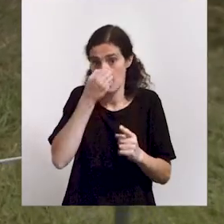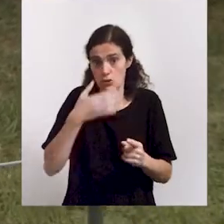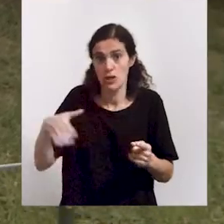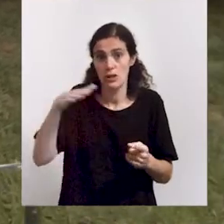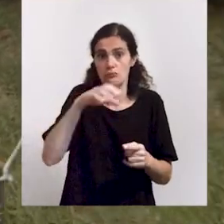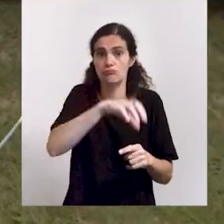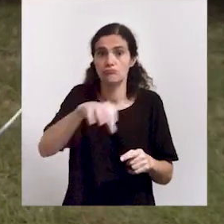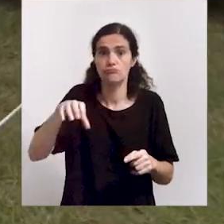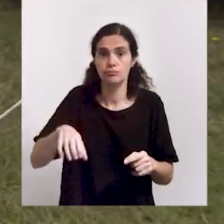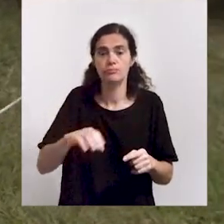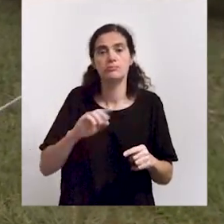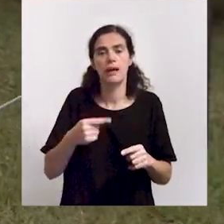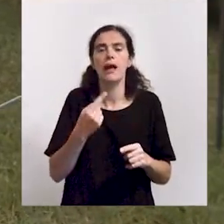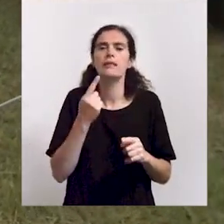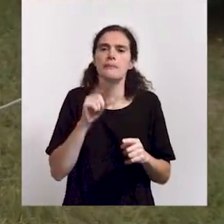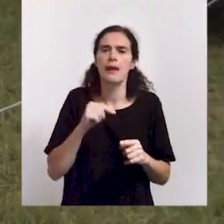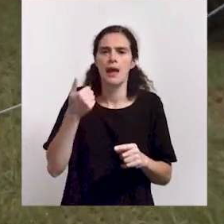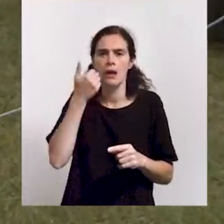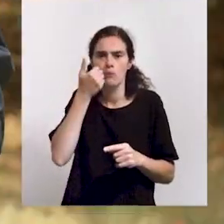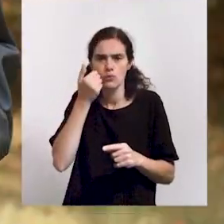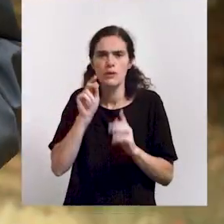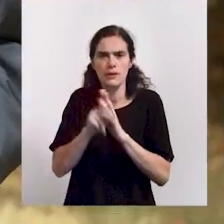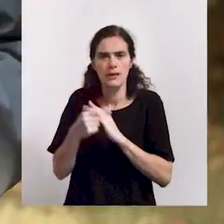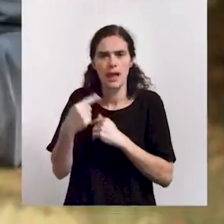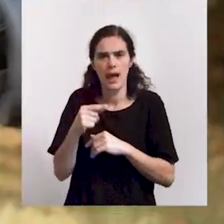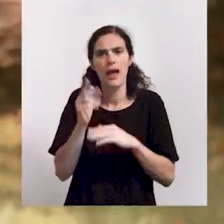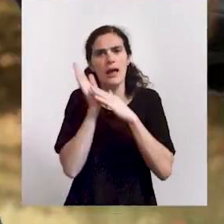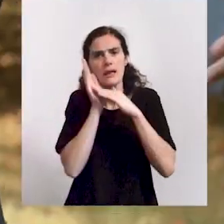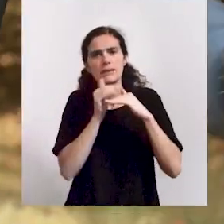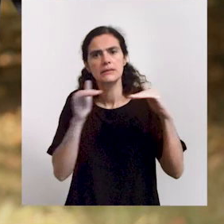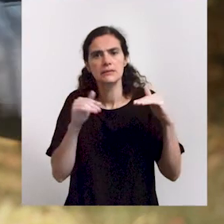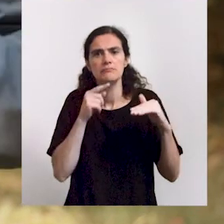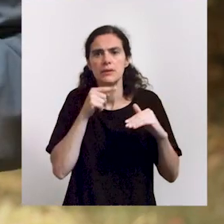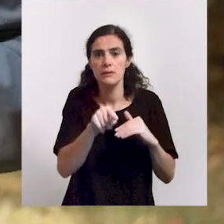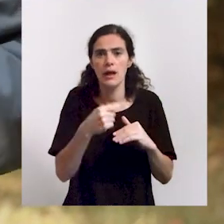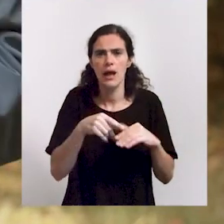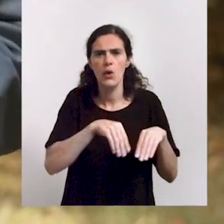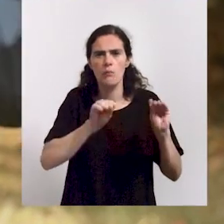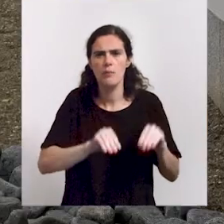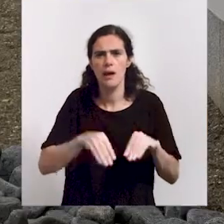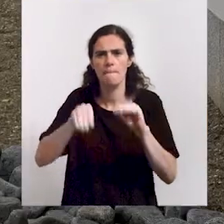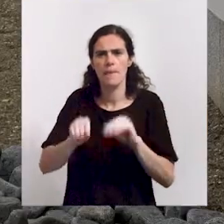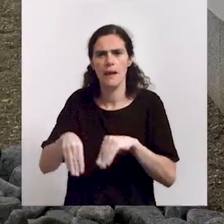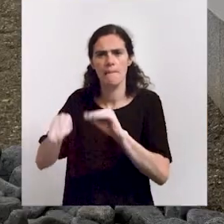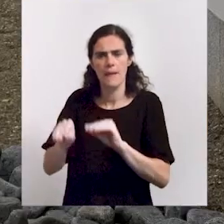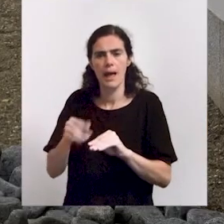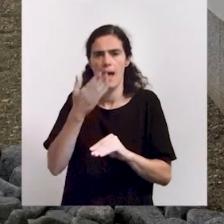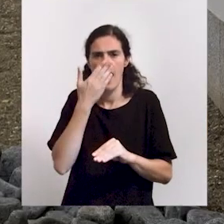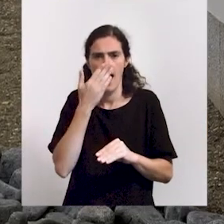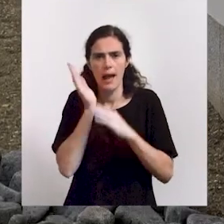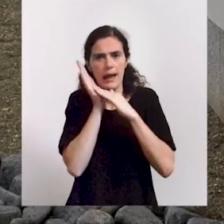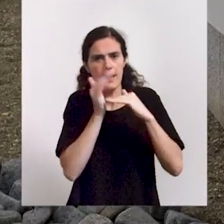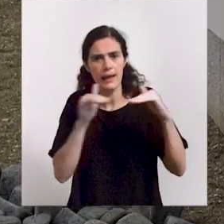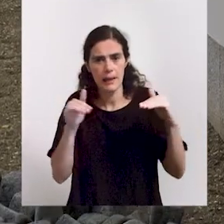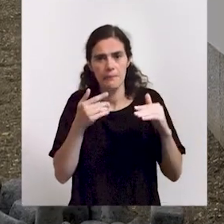There is another one at the entrance of the museum called the Riverbed, which is a set of rocks installed as a riverbed, as